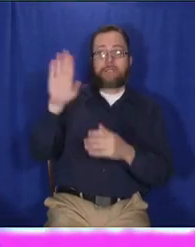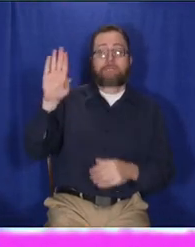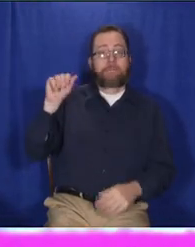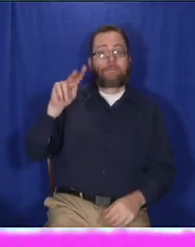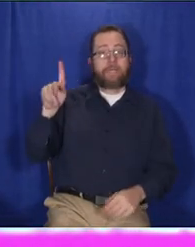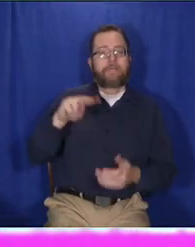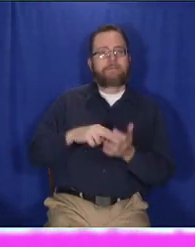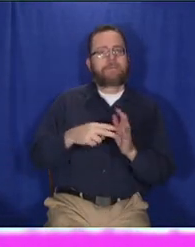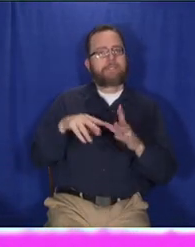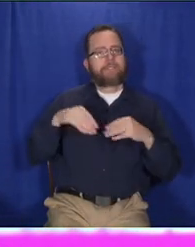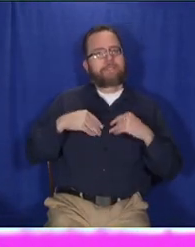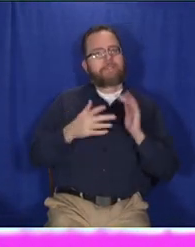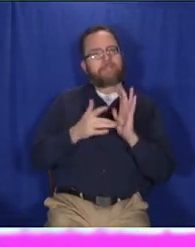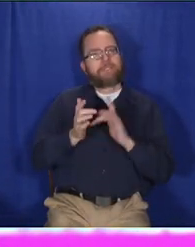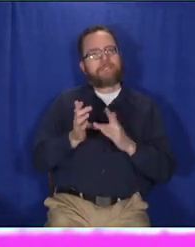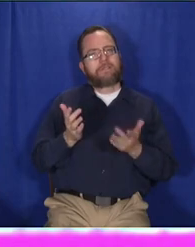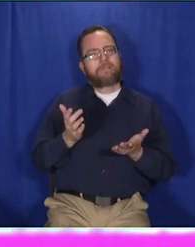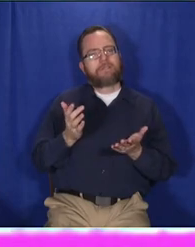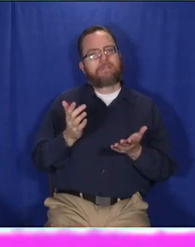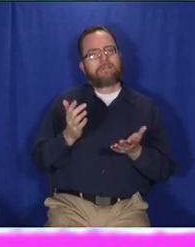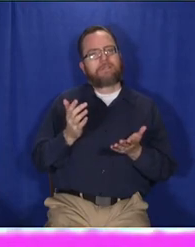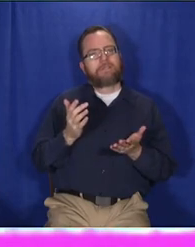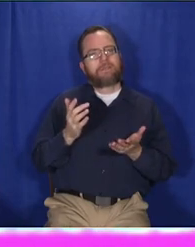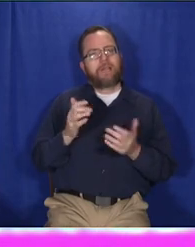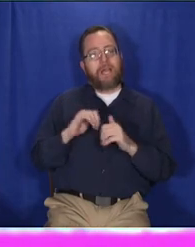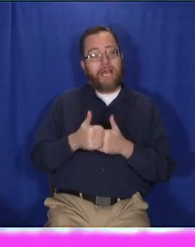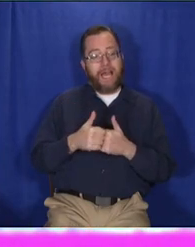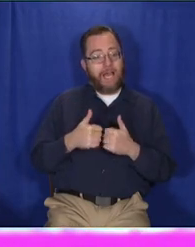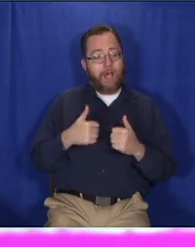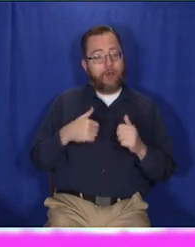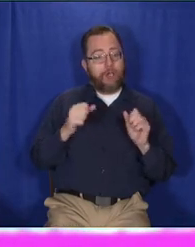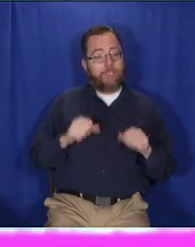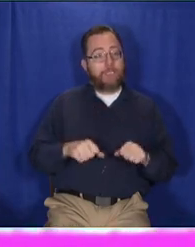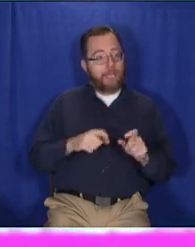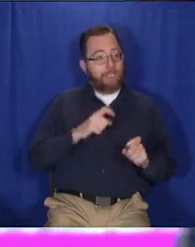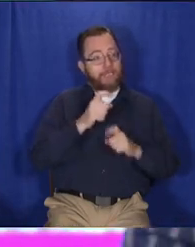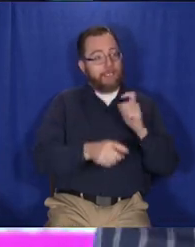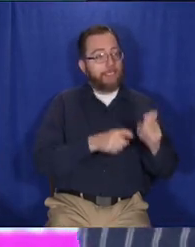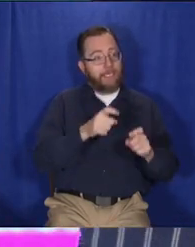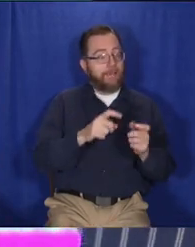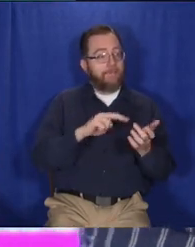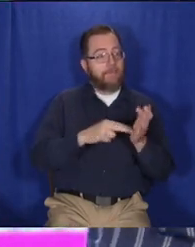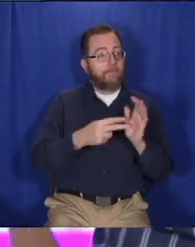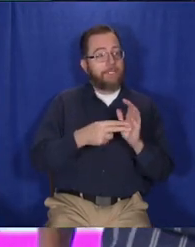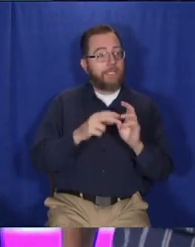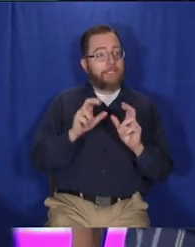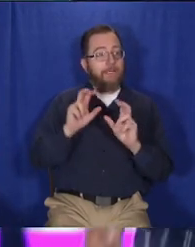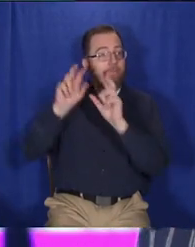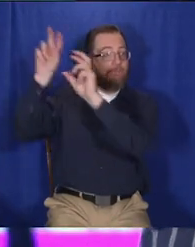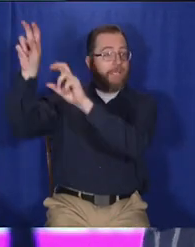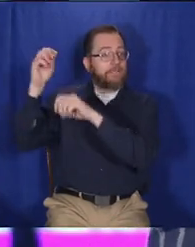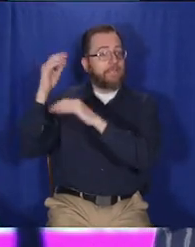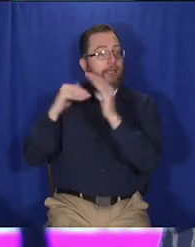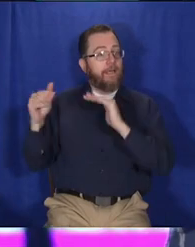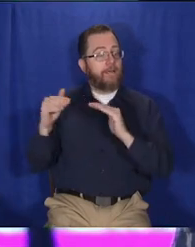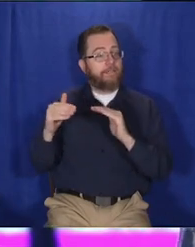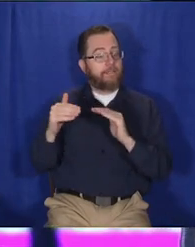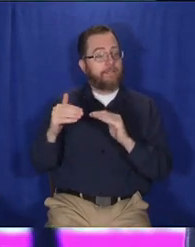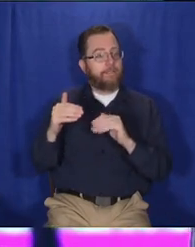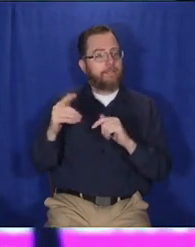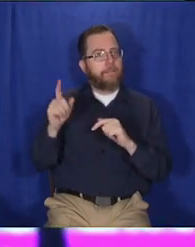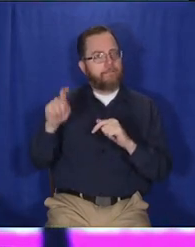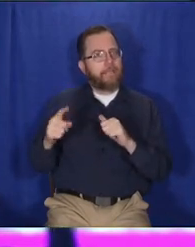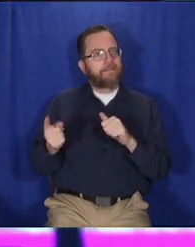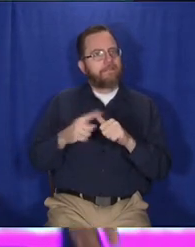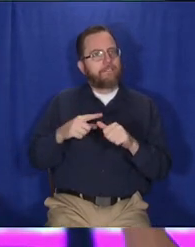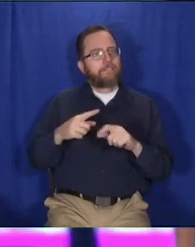covenant promise from God, it requires perfect righteousness. And none of us have that to offer God. None of us